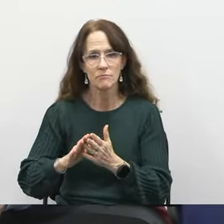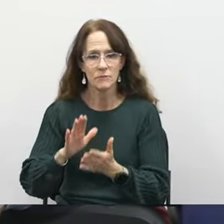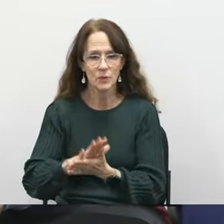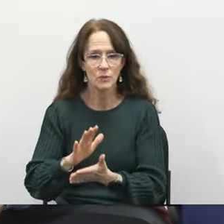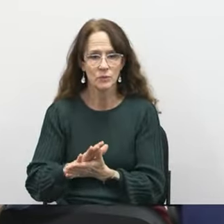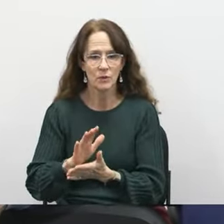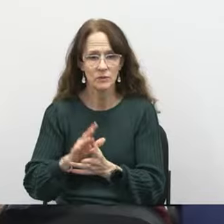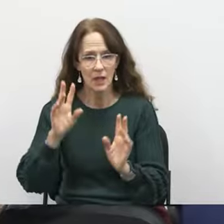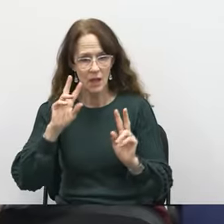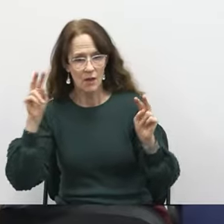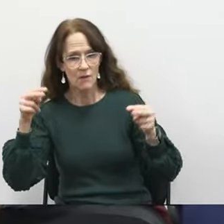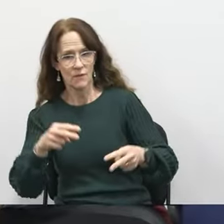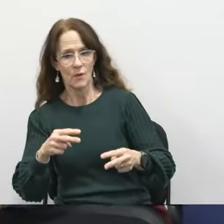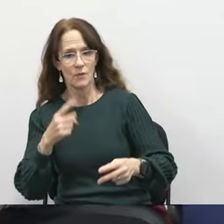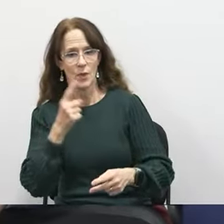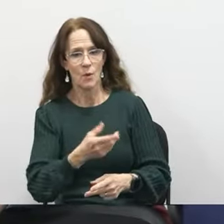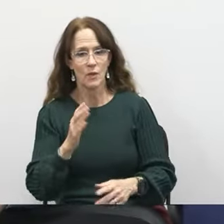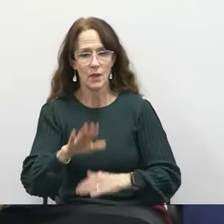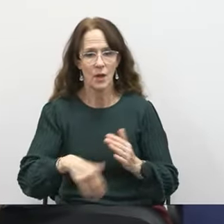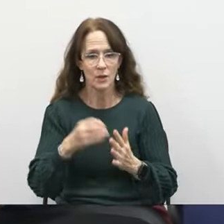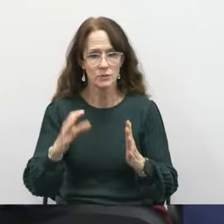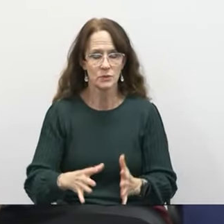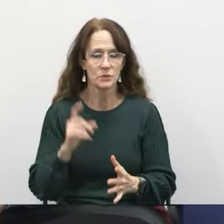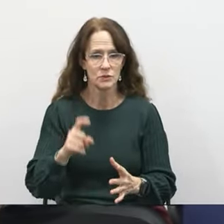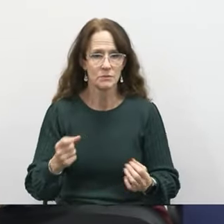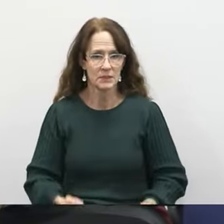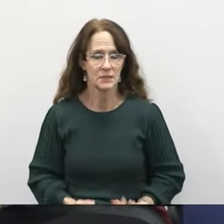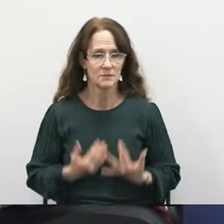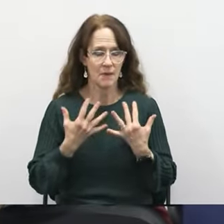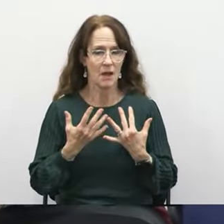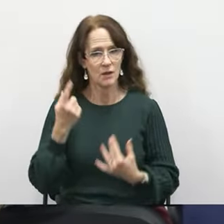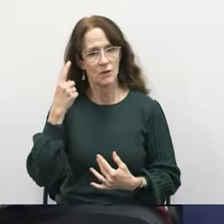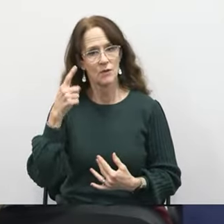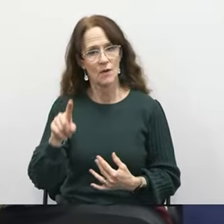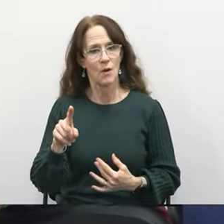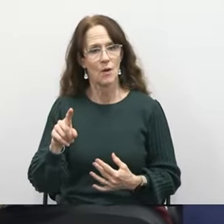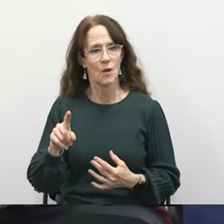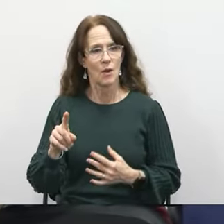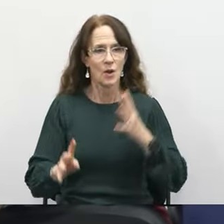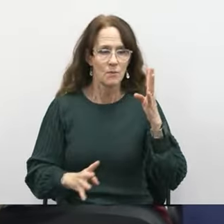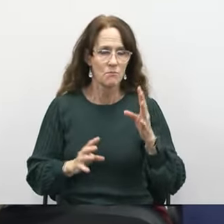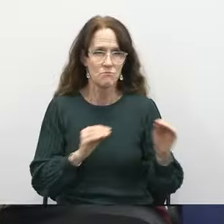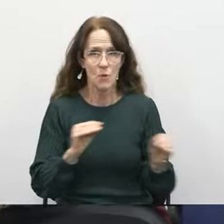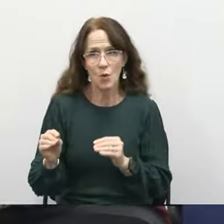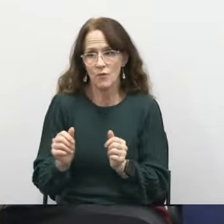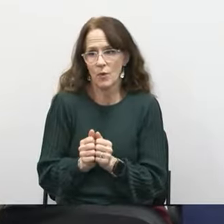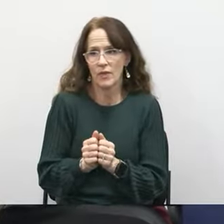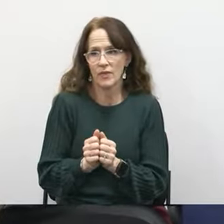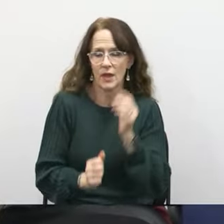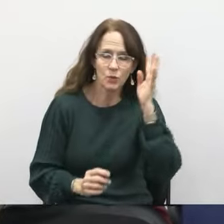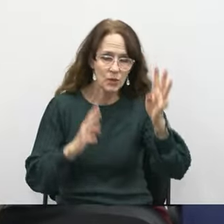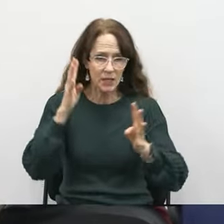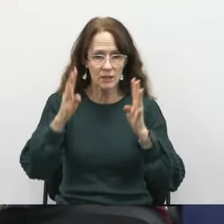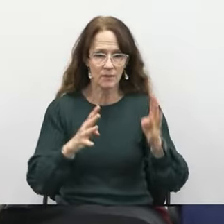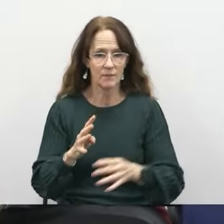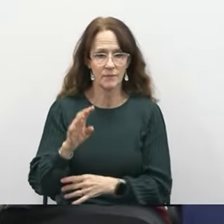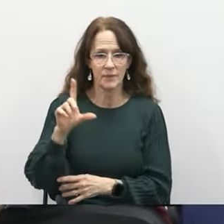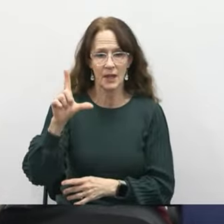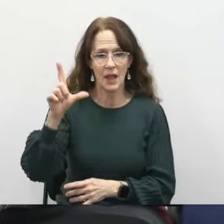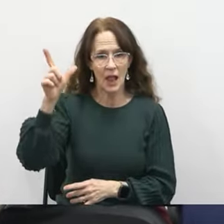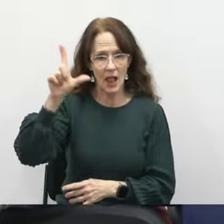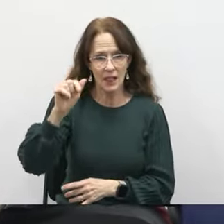these helped spark the one thing all students should be inspired with, to move with: creativity. At Lincoln Elementary